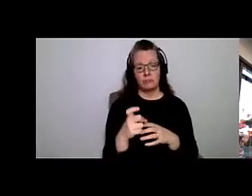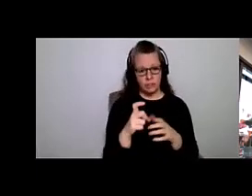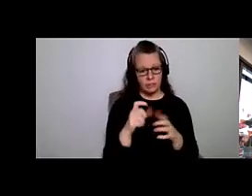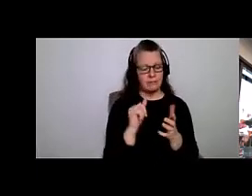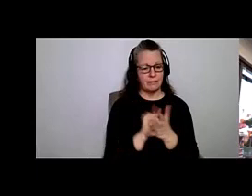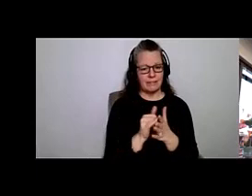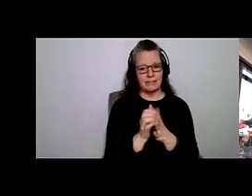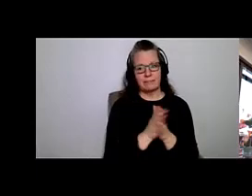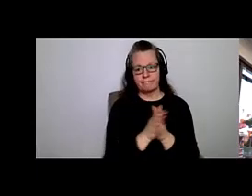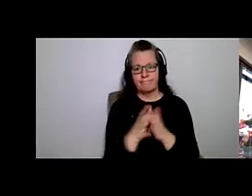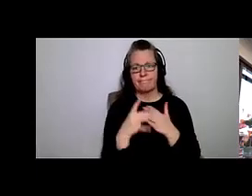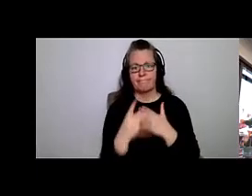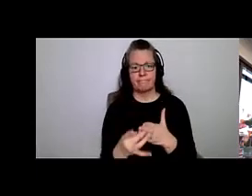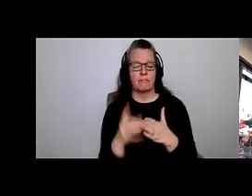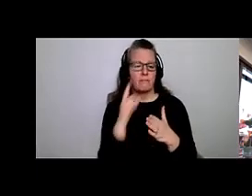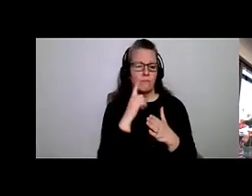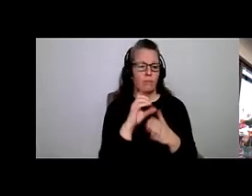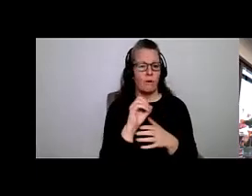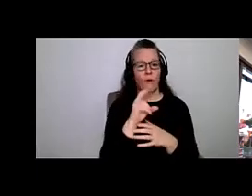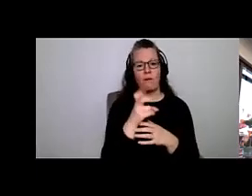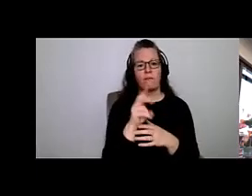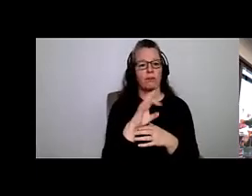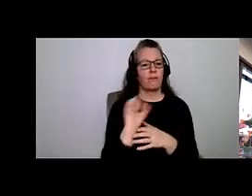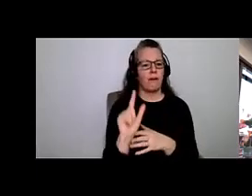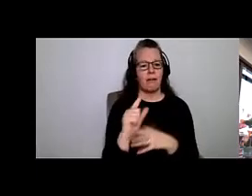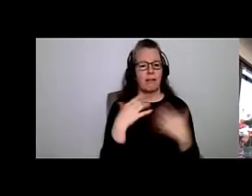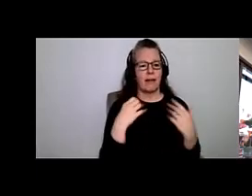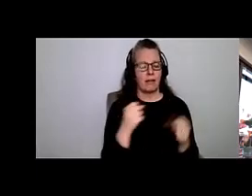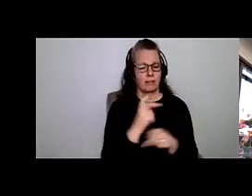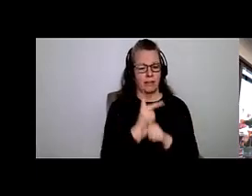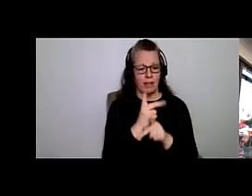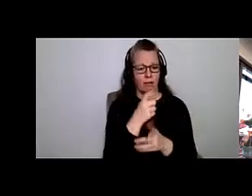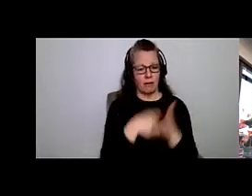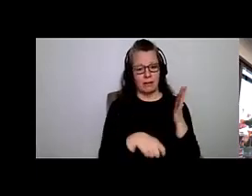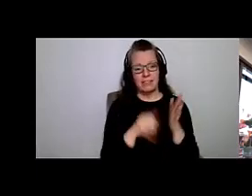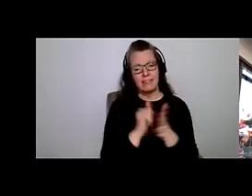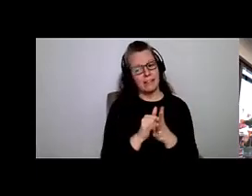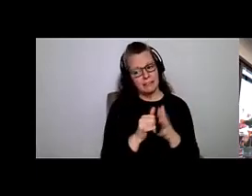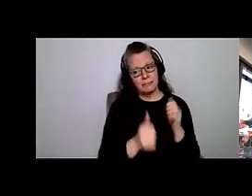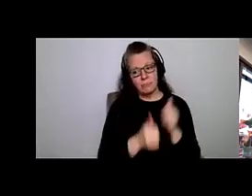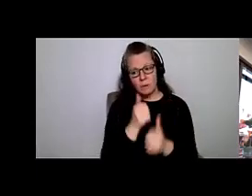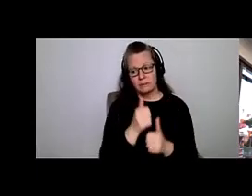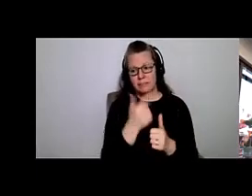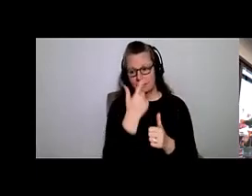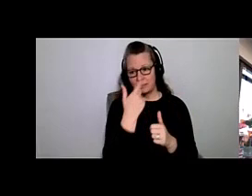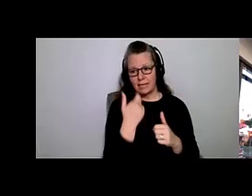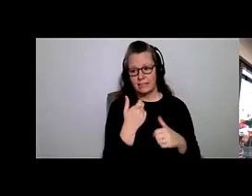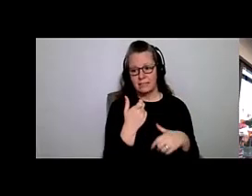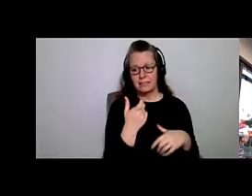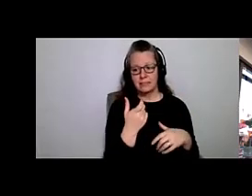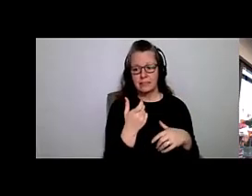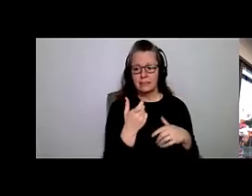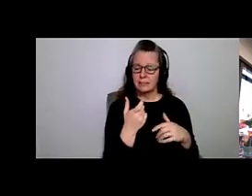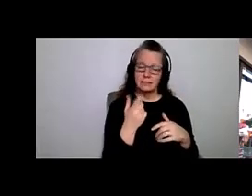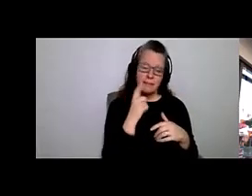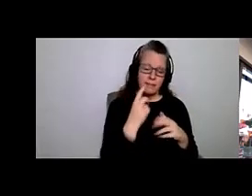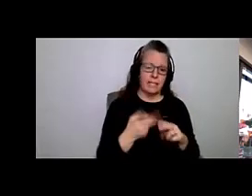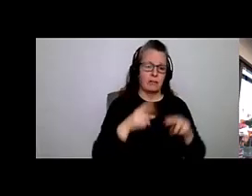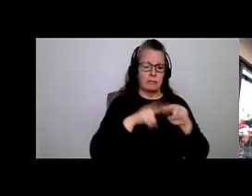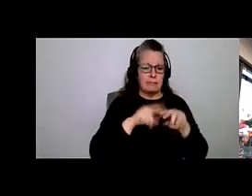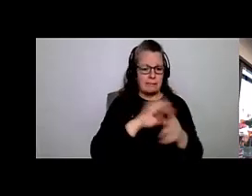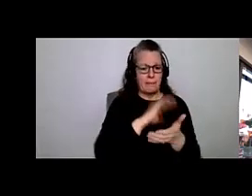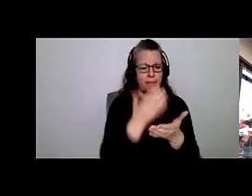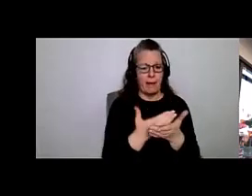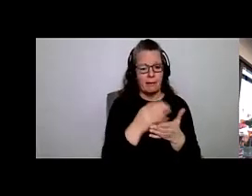rising healthcare costs. And that's largely often due to the increasing amount of all of our budgets